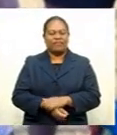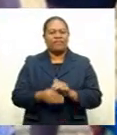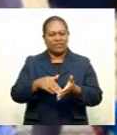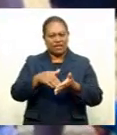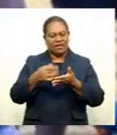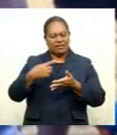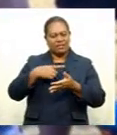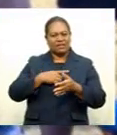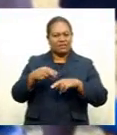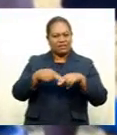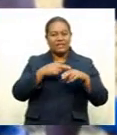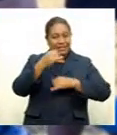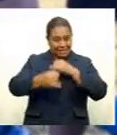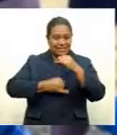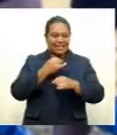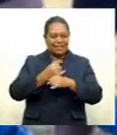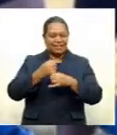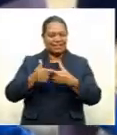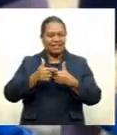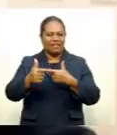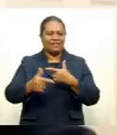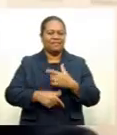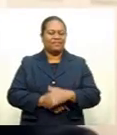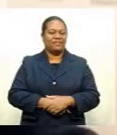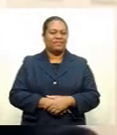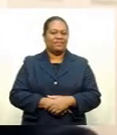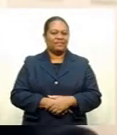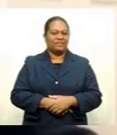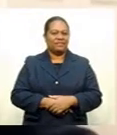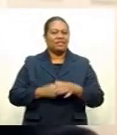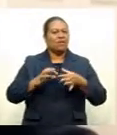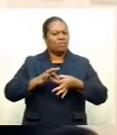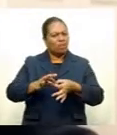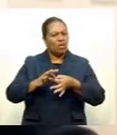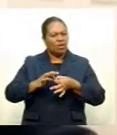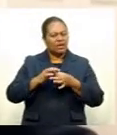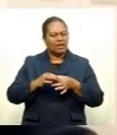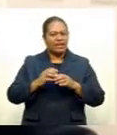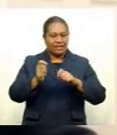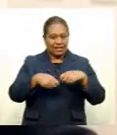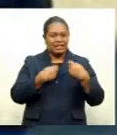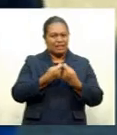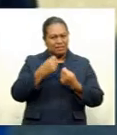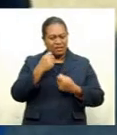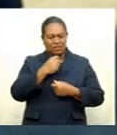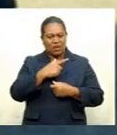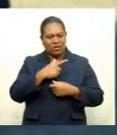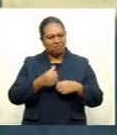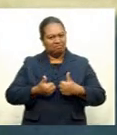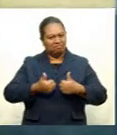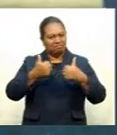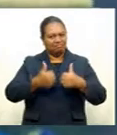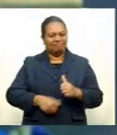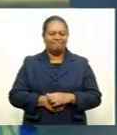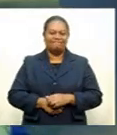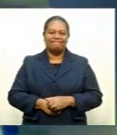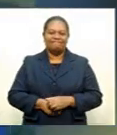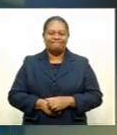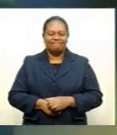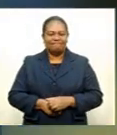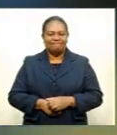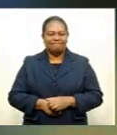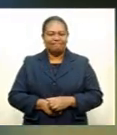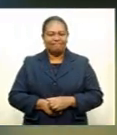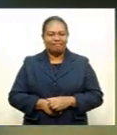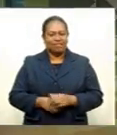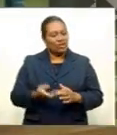Senior Sevens international stage. And the bond and the team spirit is very positive and